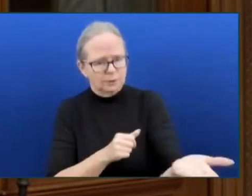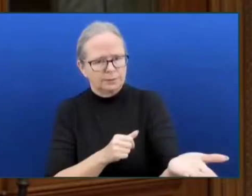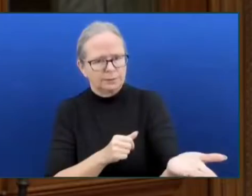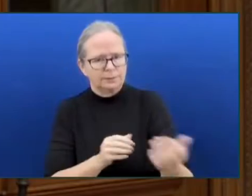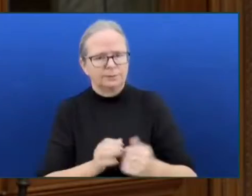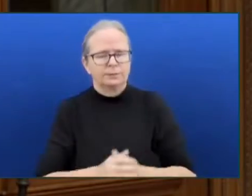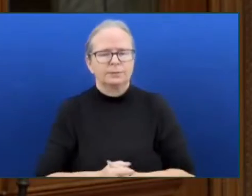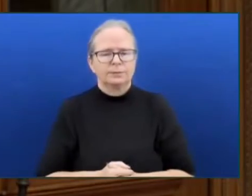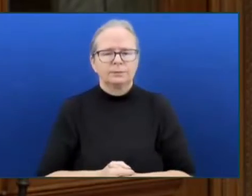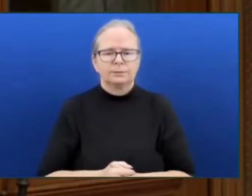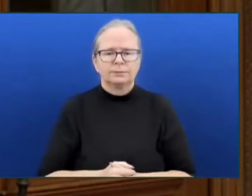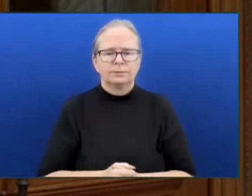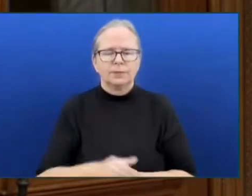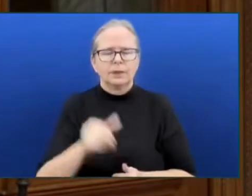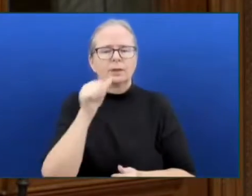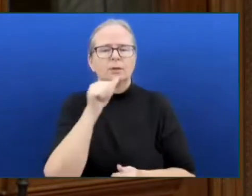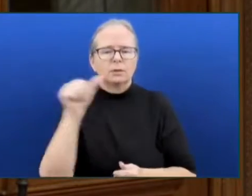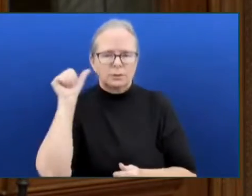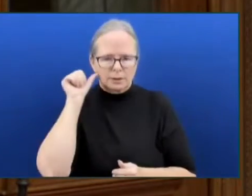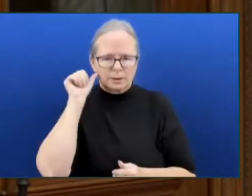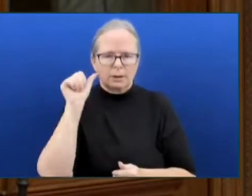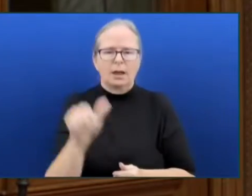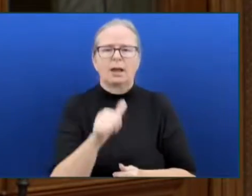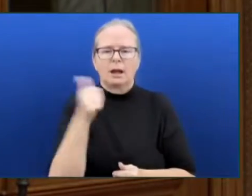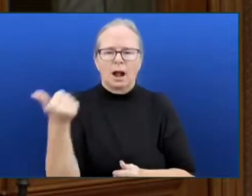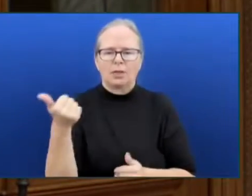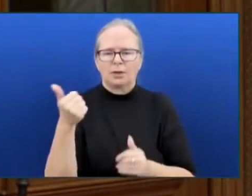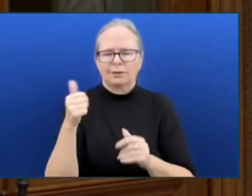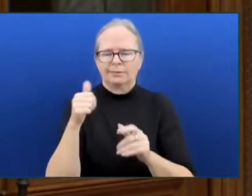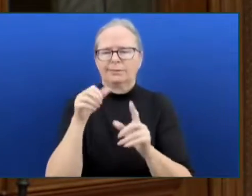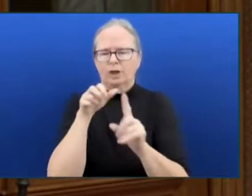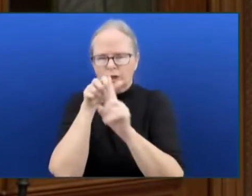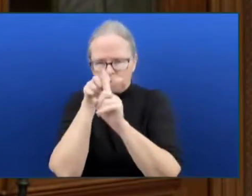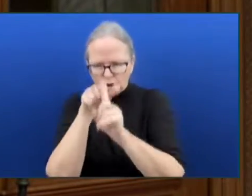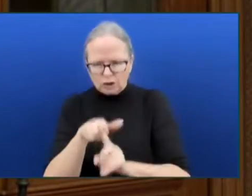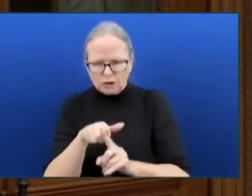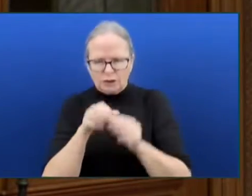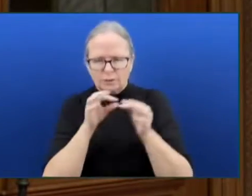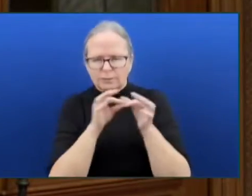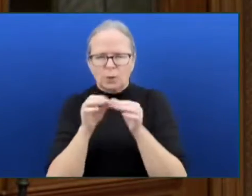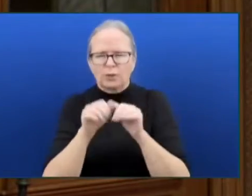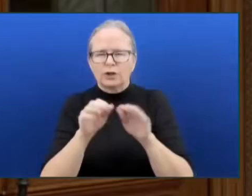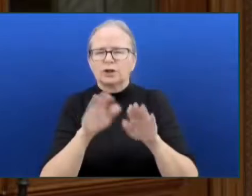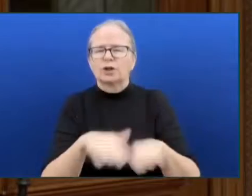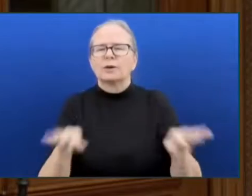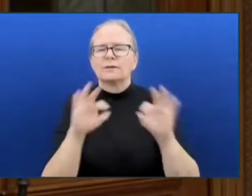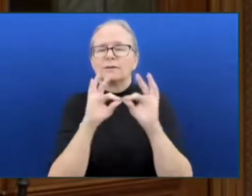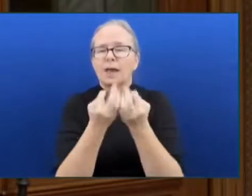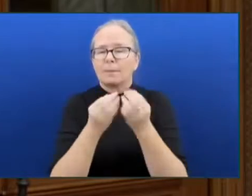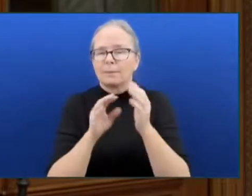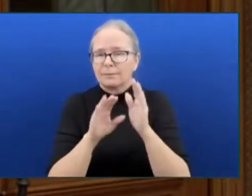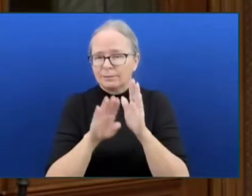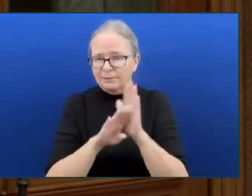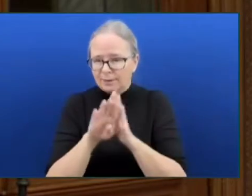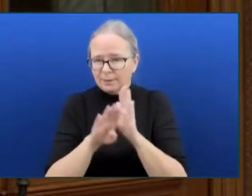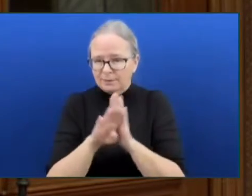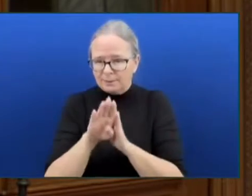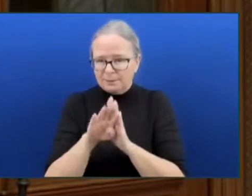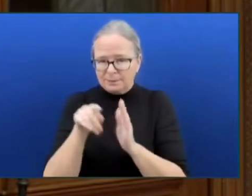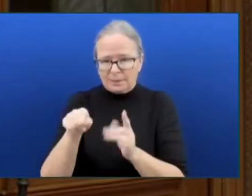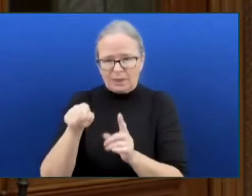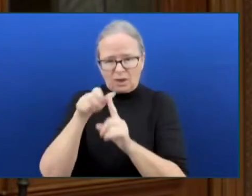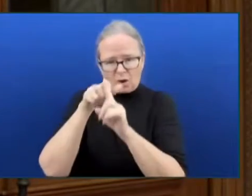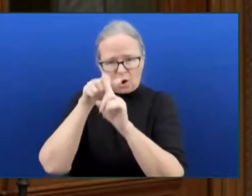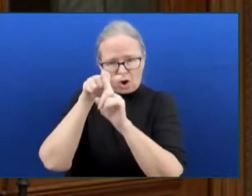Ministry of Children and Family Development. This ministry needs to be torn down brick by brick, rebuilt. Yet what we have